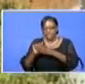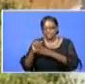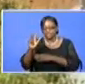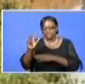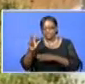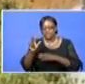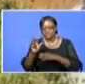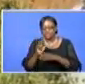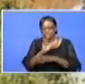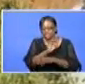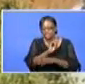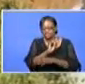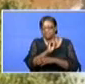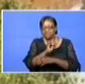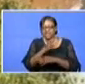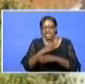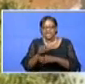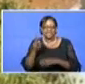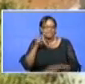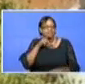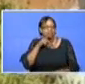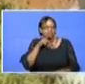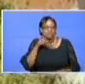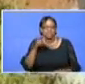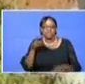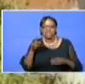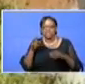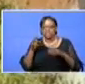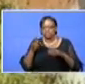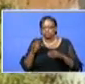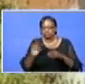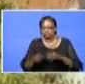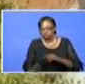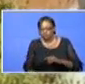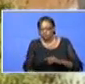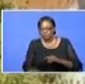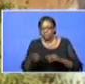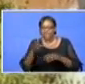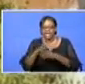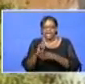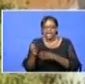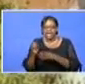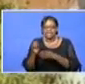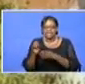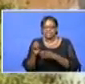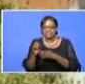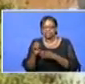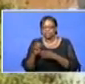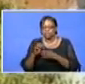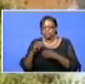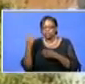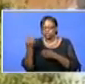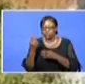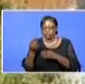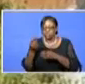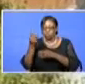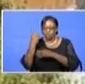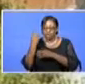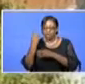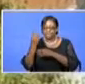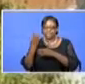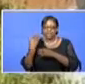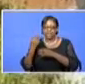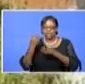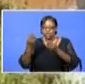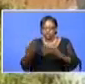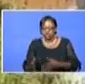From there, though, it would be Carrie who had trouble holding. She dropped serve in her next four service games while only pulling one back and lost the